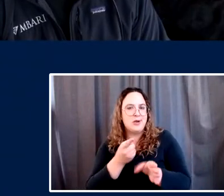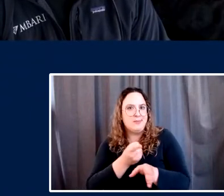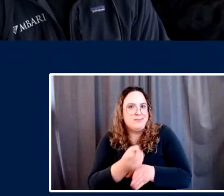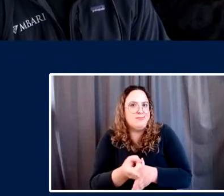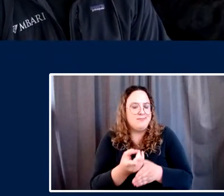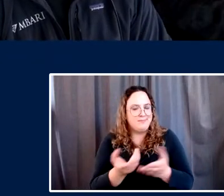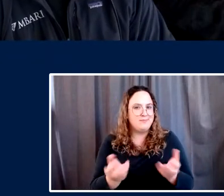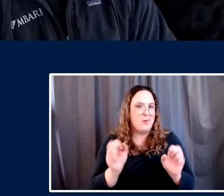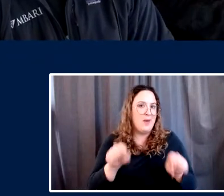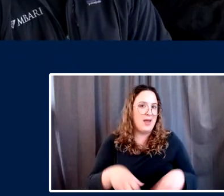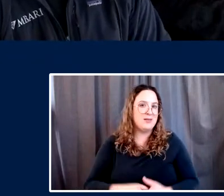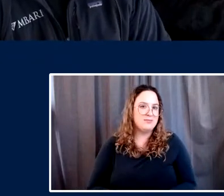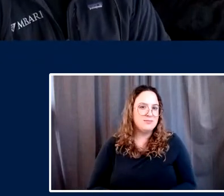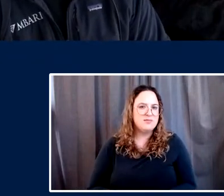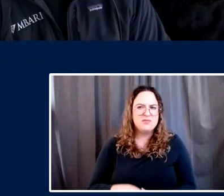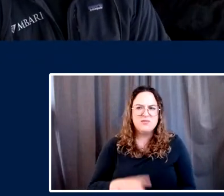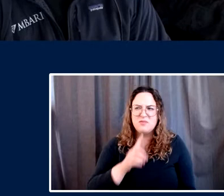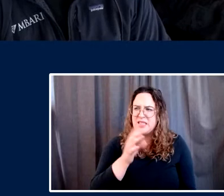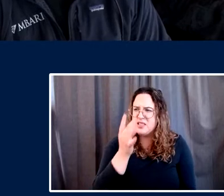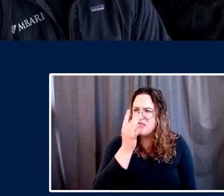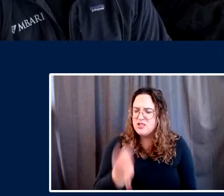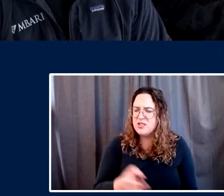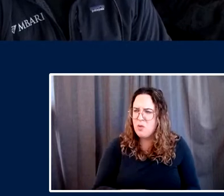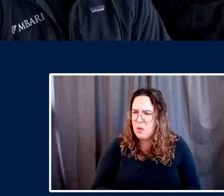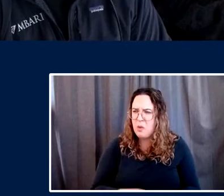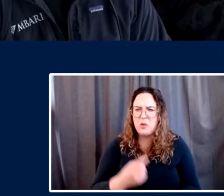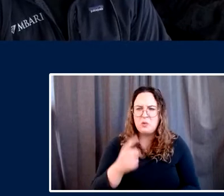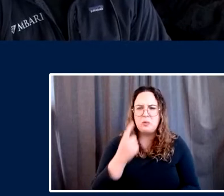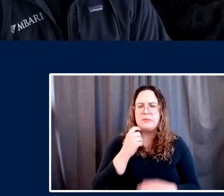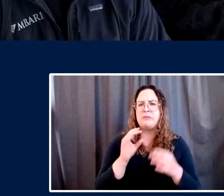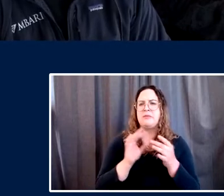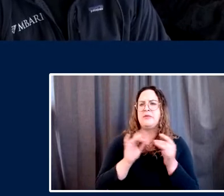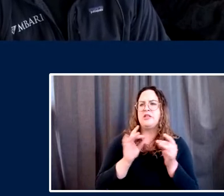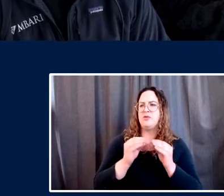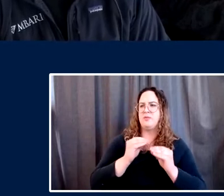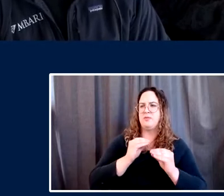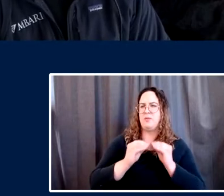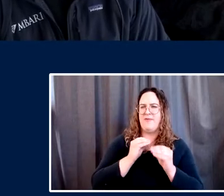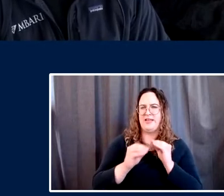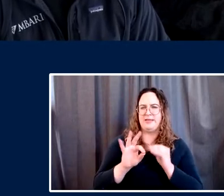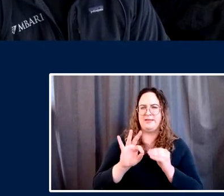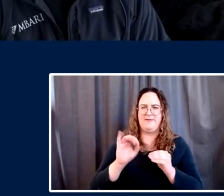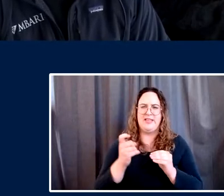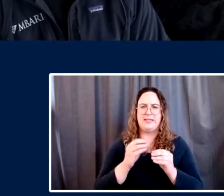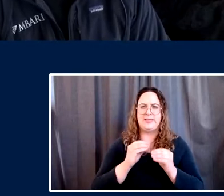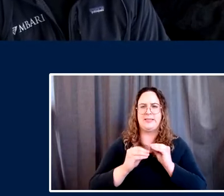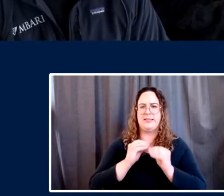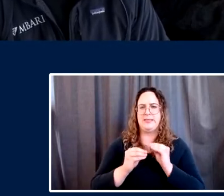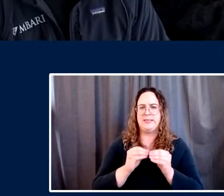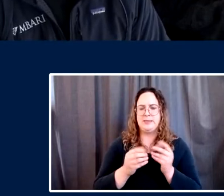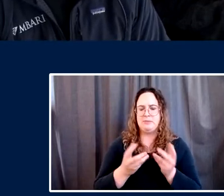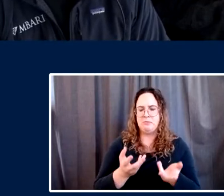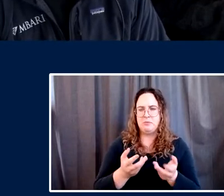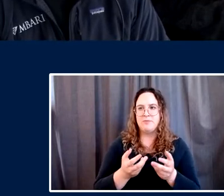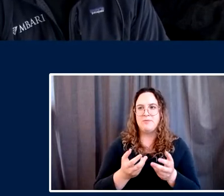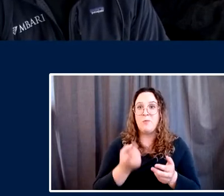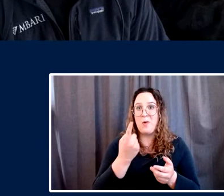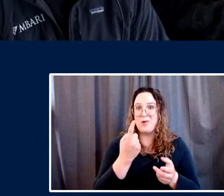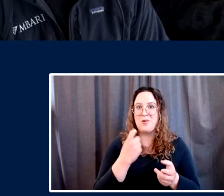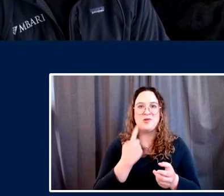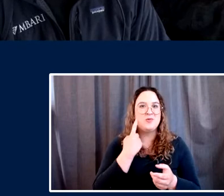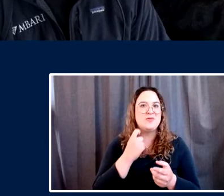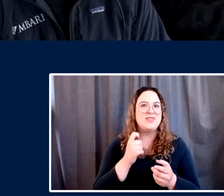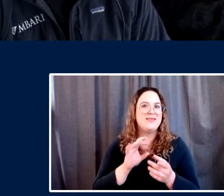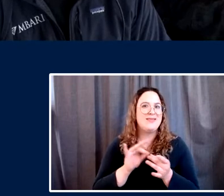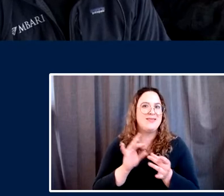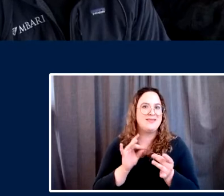That's really interesting. And you mentioned repairing. So you're flying the ROV, you're repairing it. We have a question coming in that asks, what's